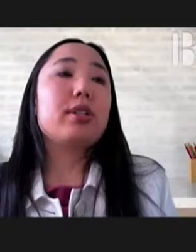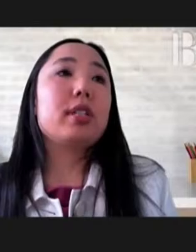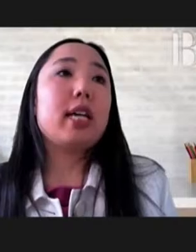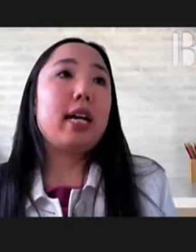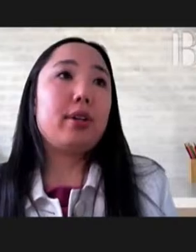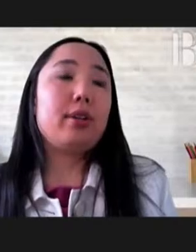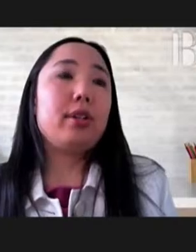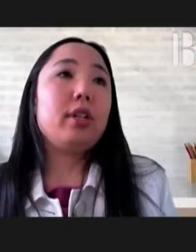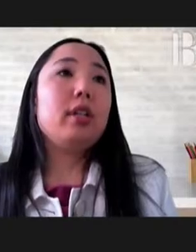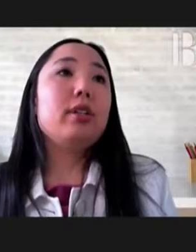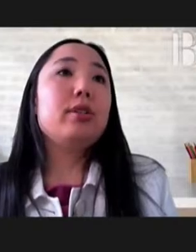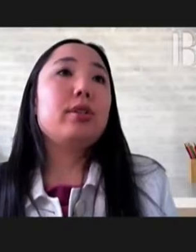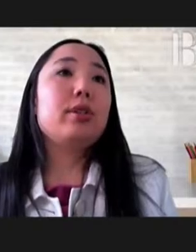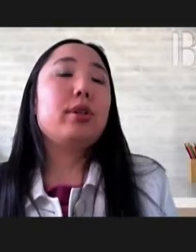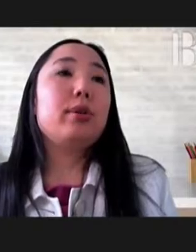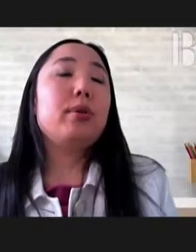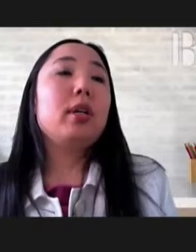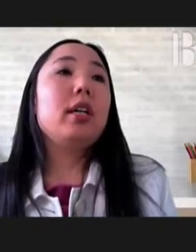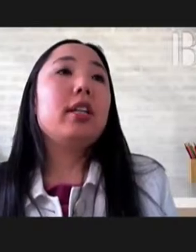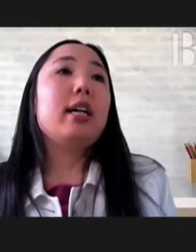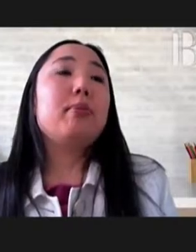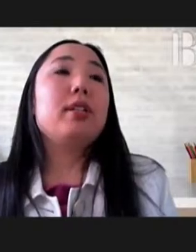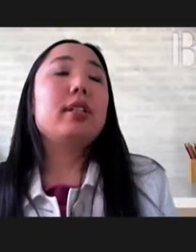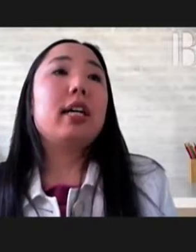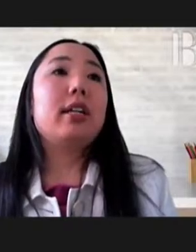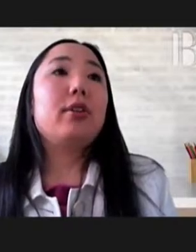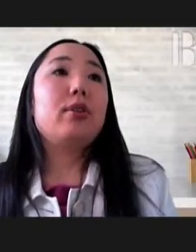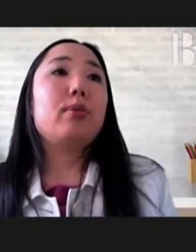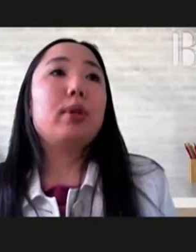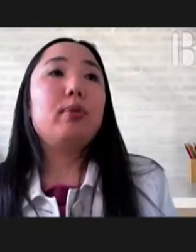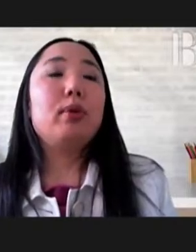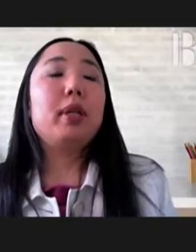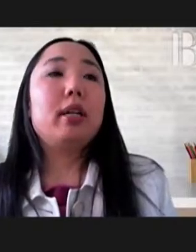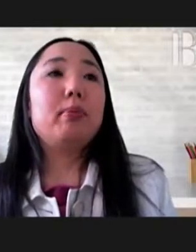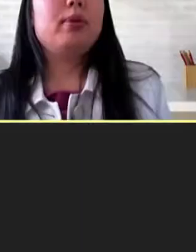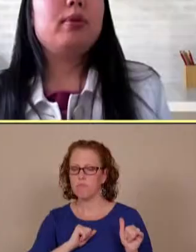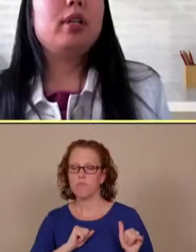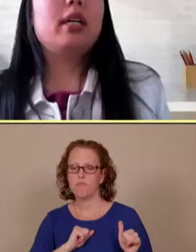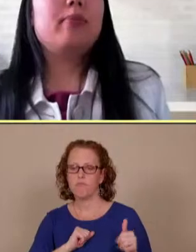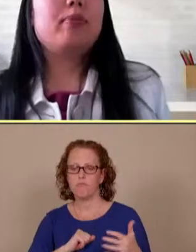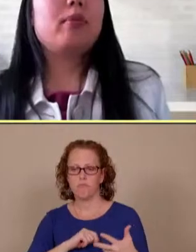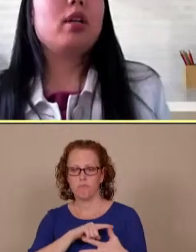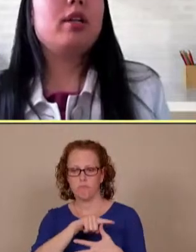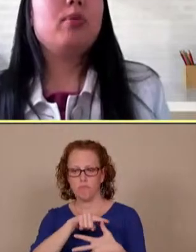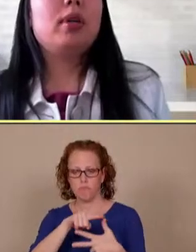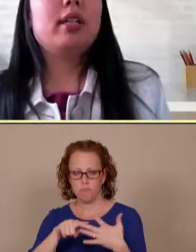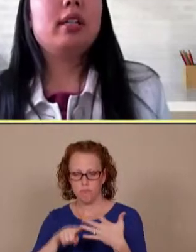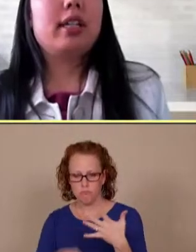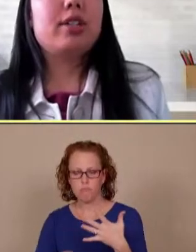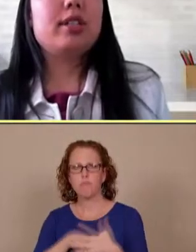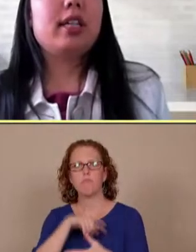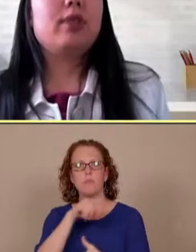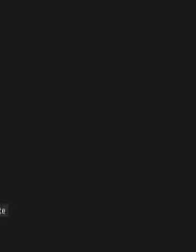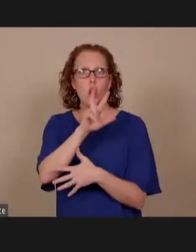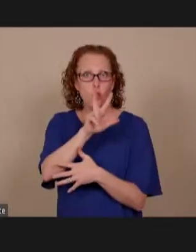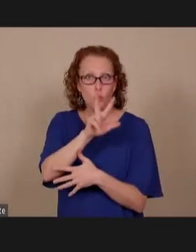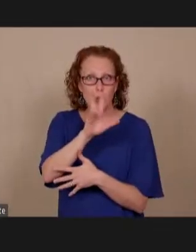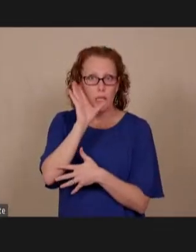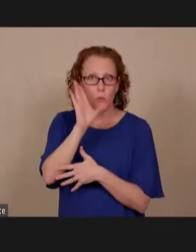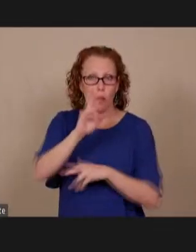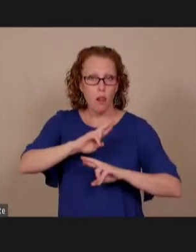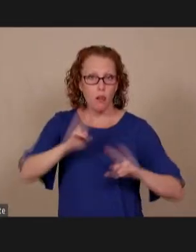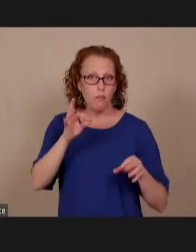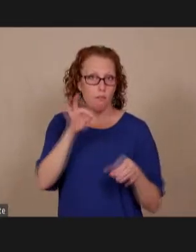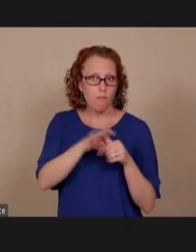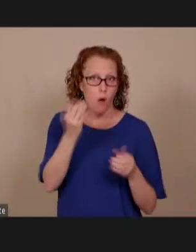are staggered. So that means that 3 will be up in 1 election cycle, and then the